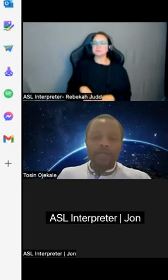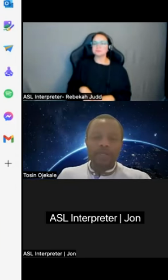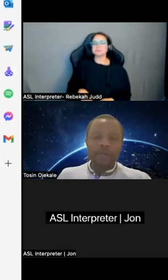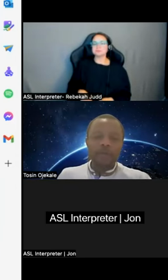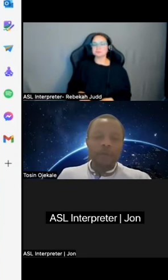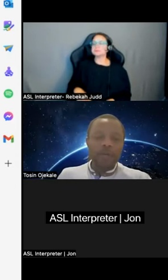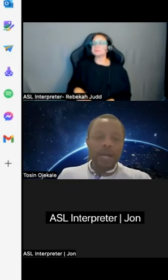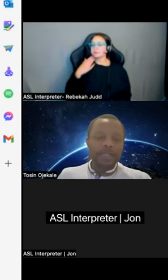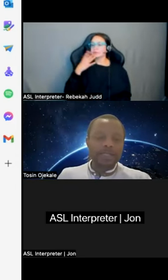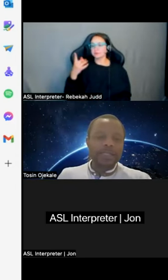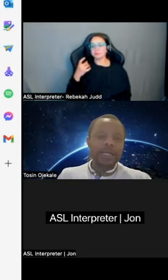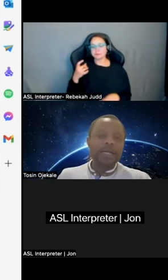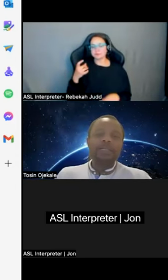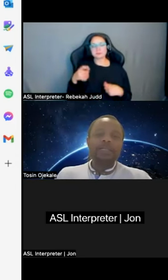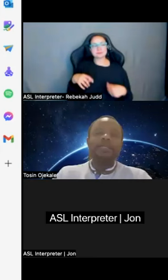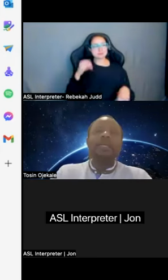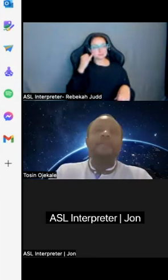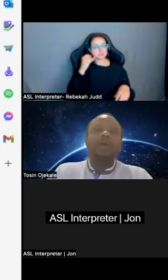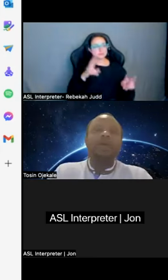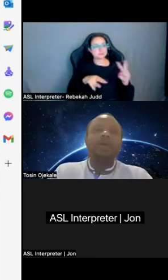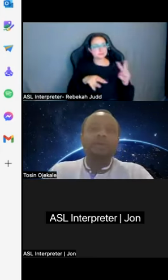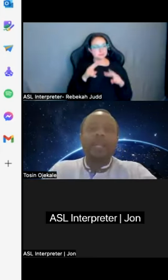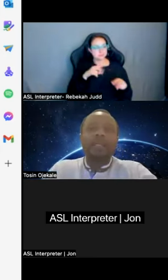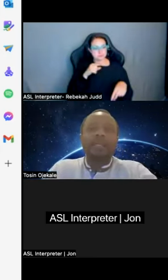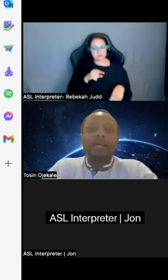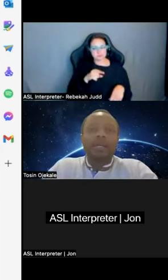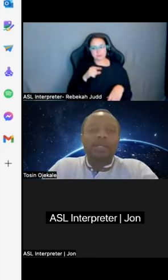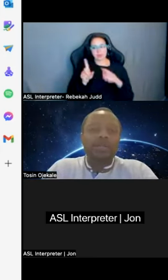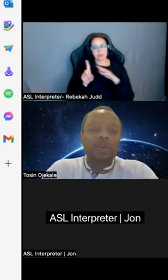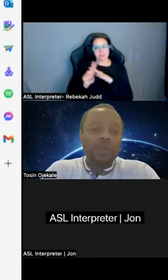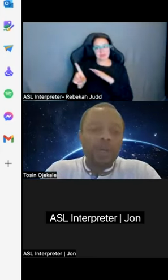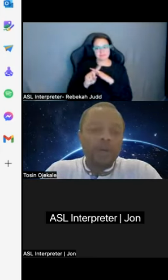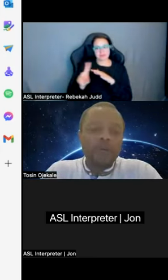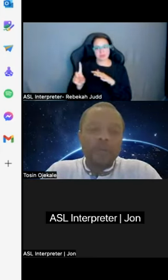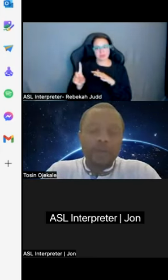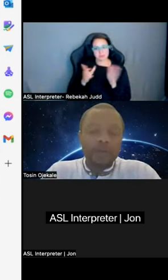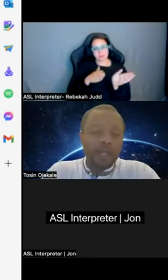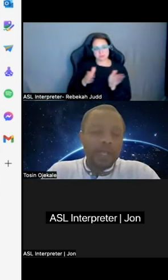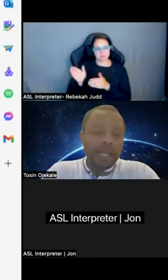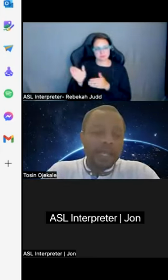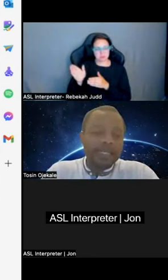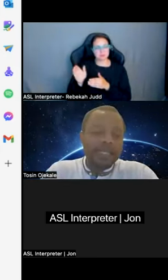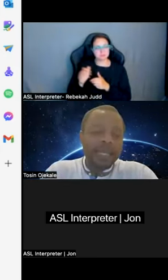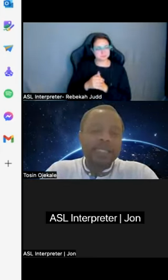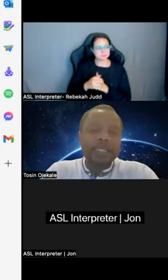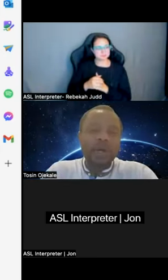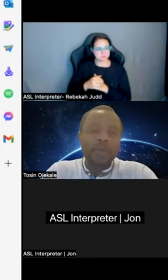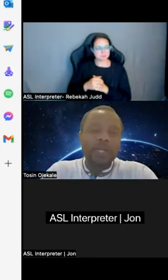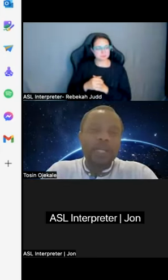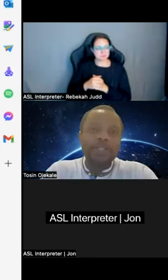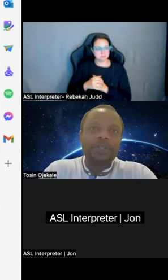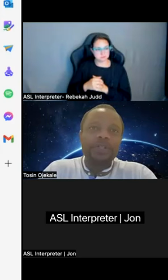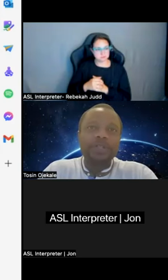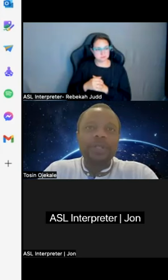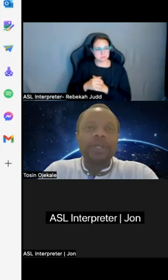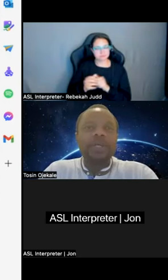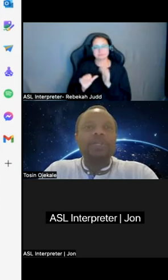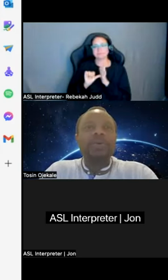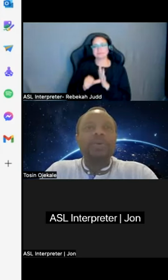good question. So if you look at this evacuation plan, so one of the highlights here is